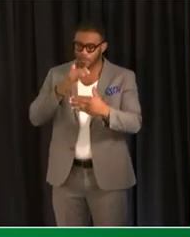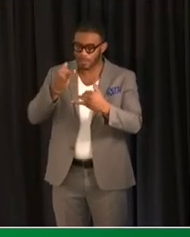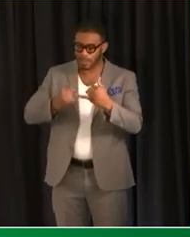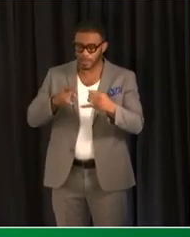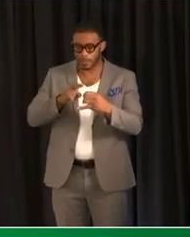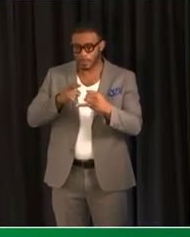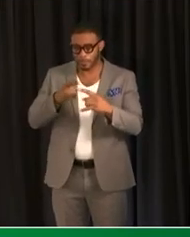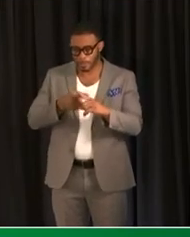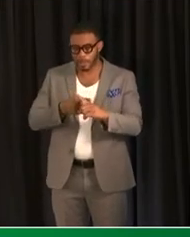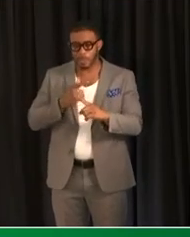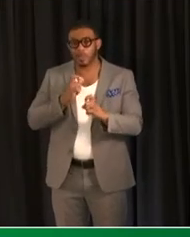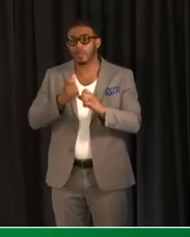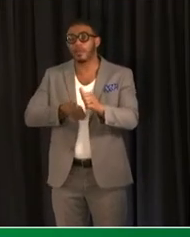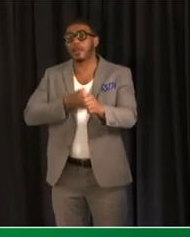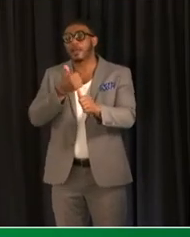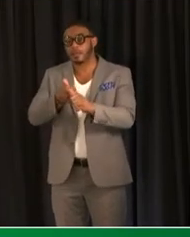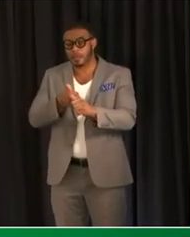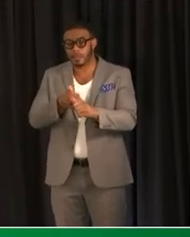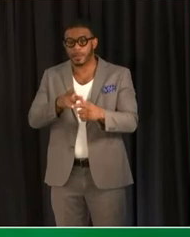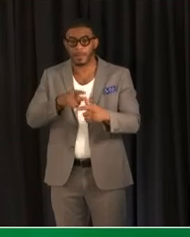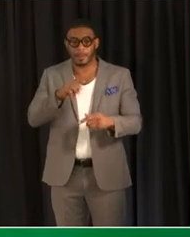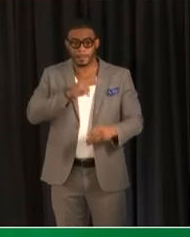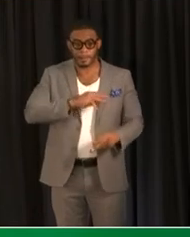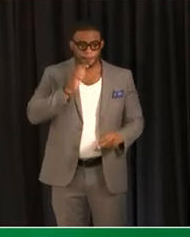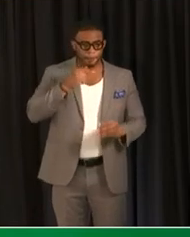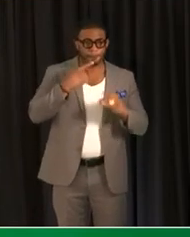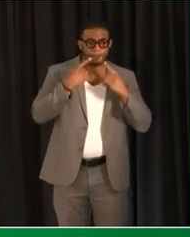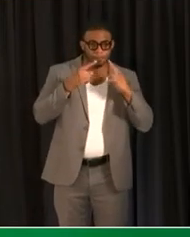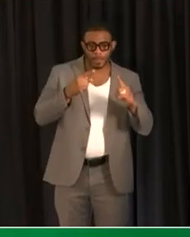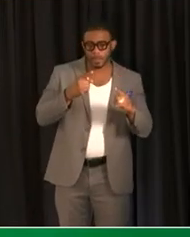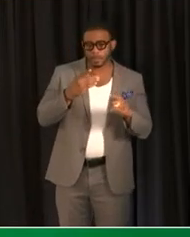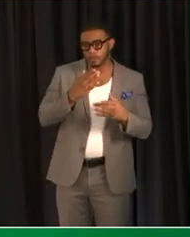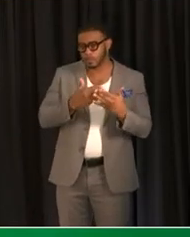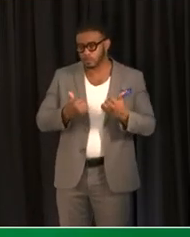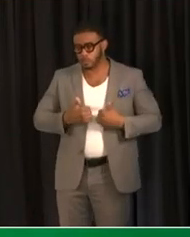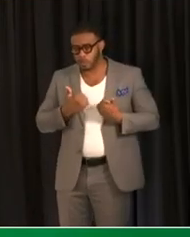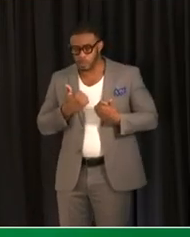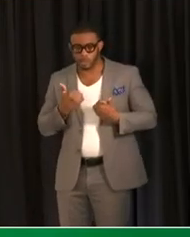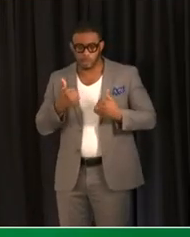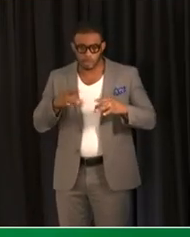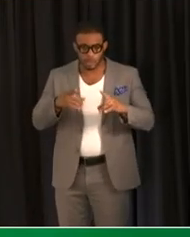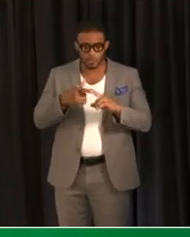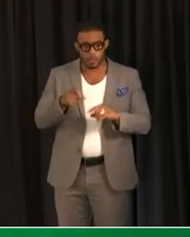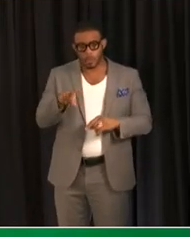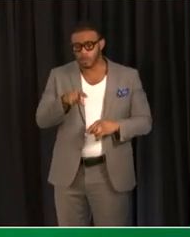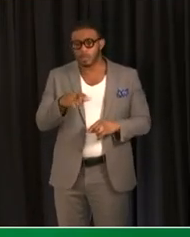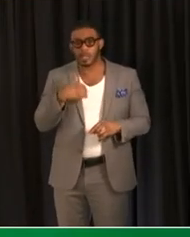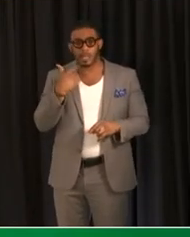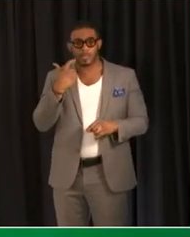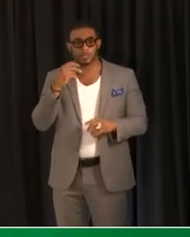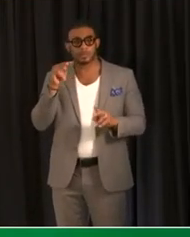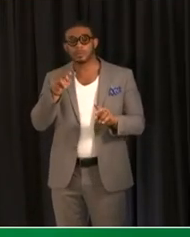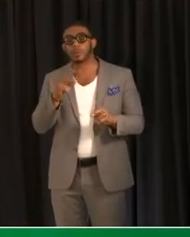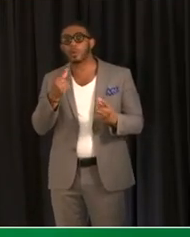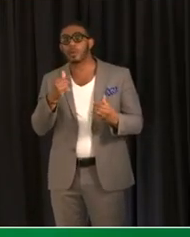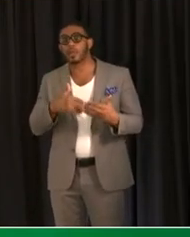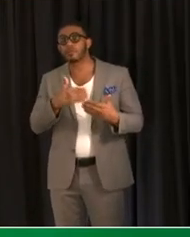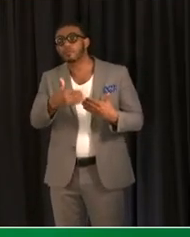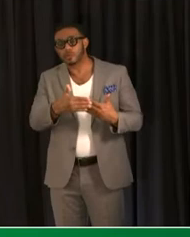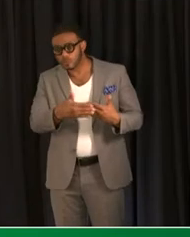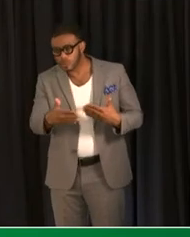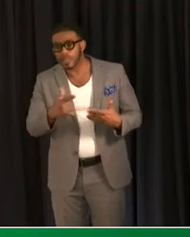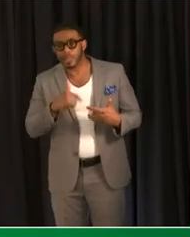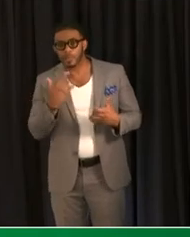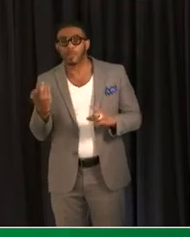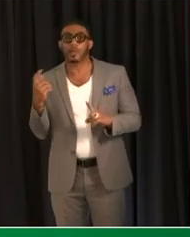before the end of the month. We'll give an update. I know the mayor will announce so residents can hear it from her, just sort of what steps they have to